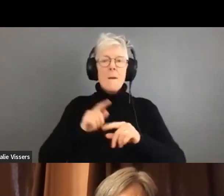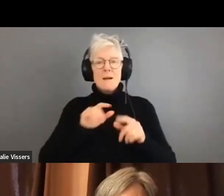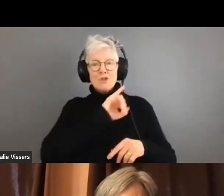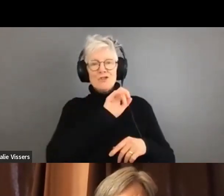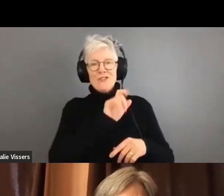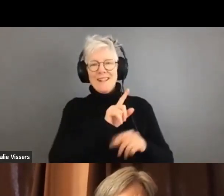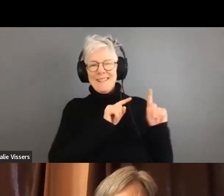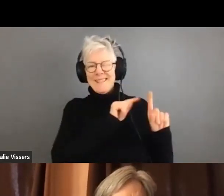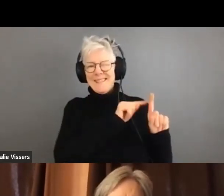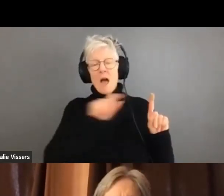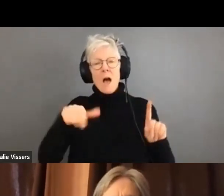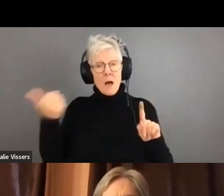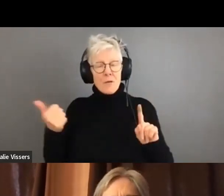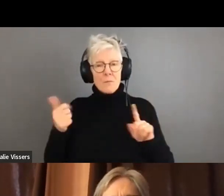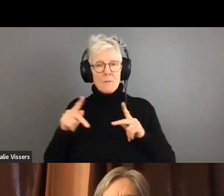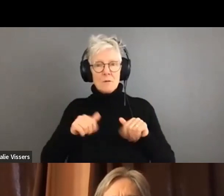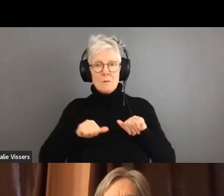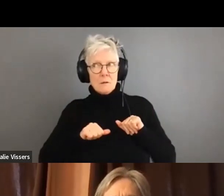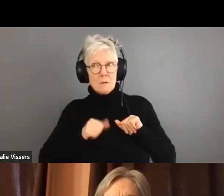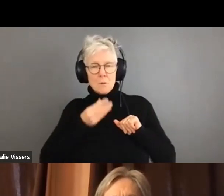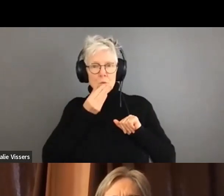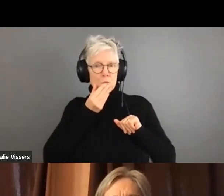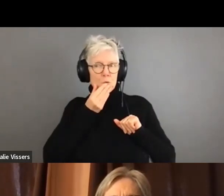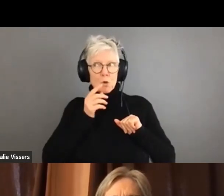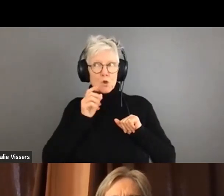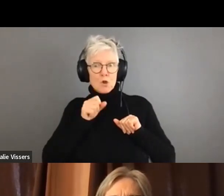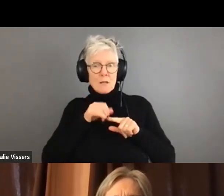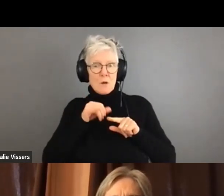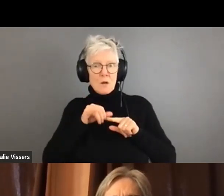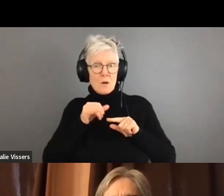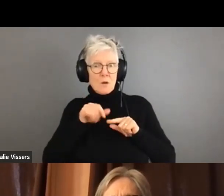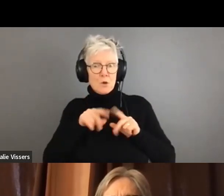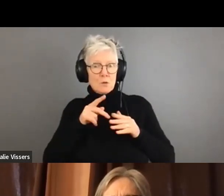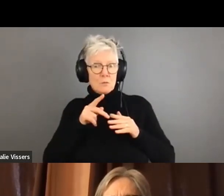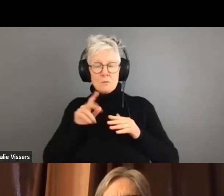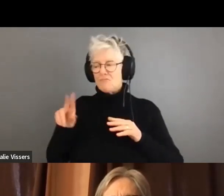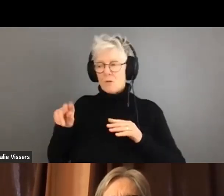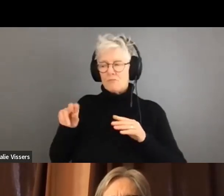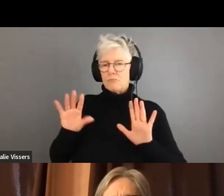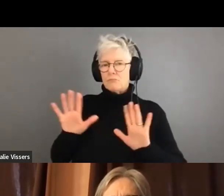people go, "Oh, I don't know if I'm allowed to curse on this show." And I say, "No, you're not." They say, "Okay."